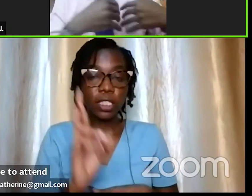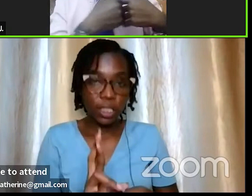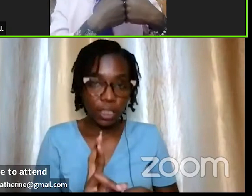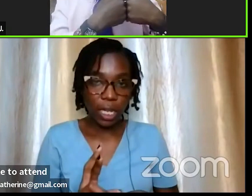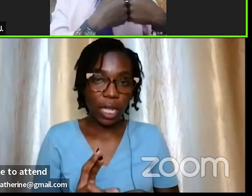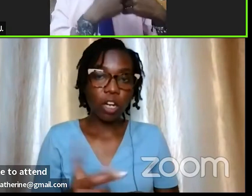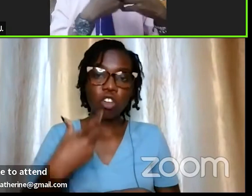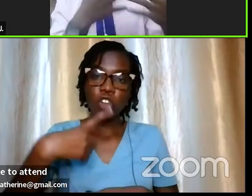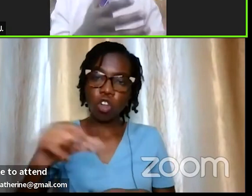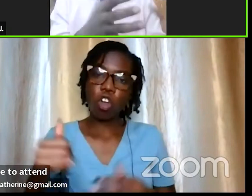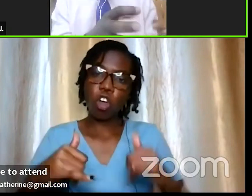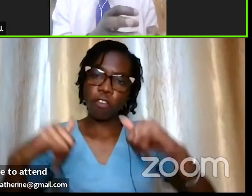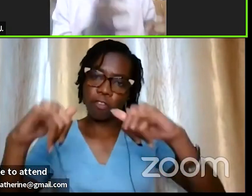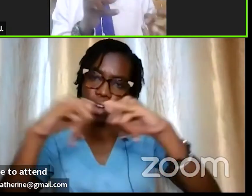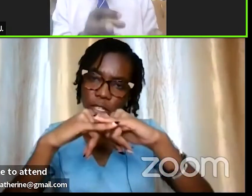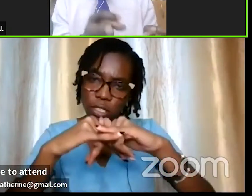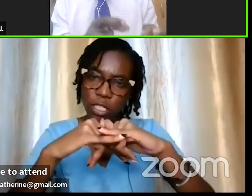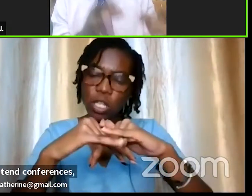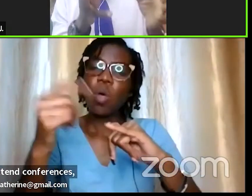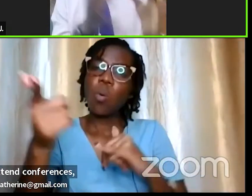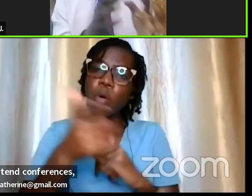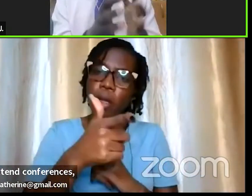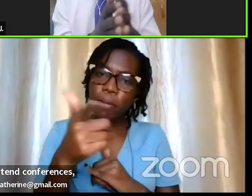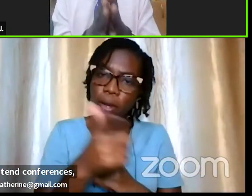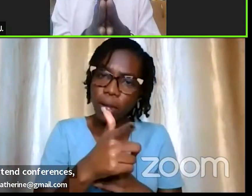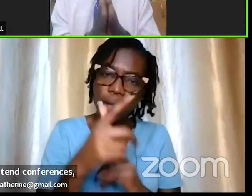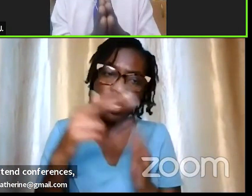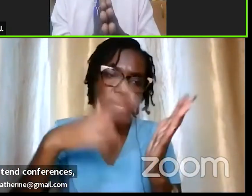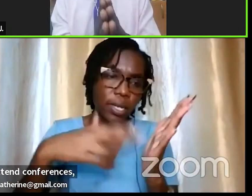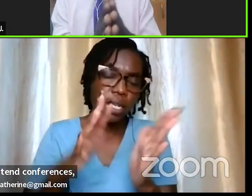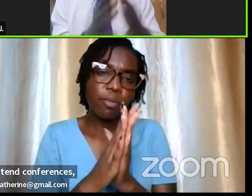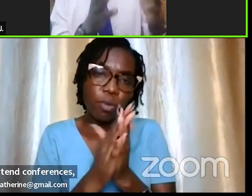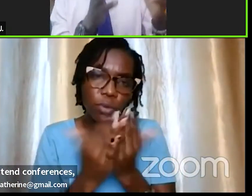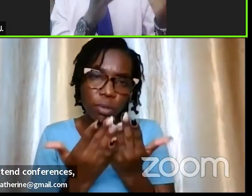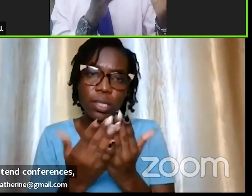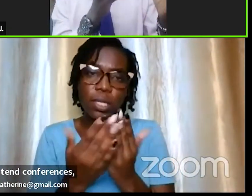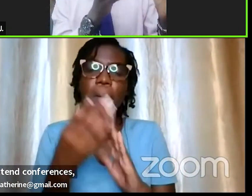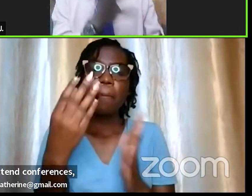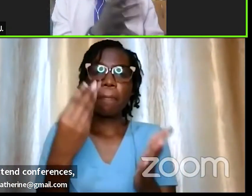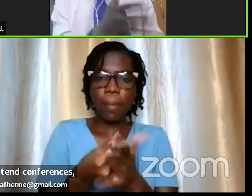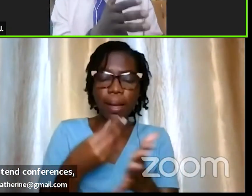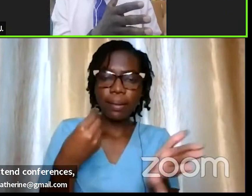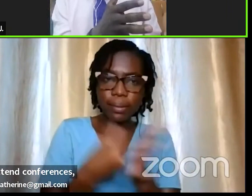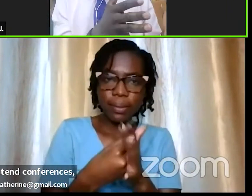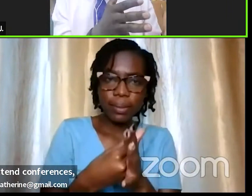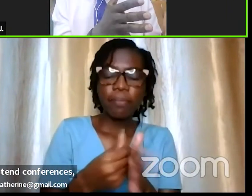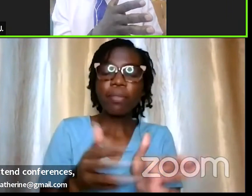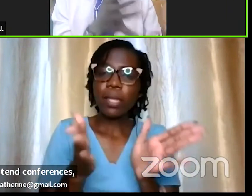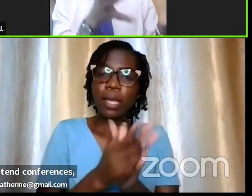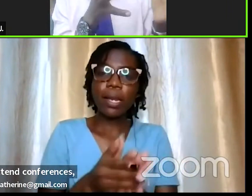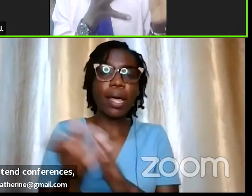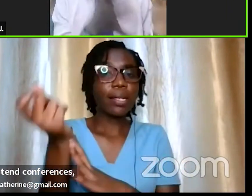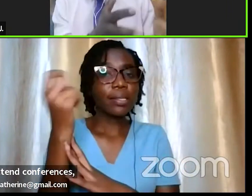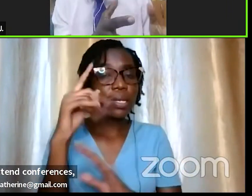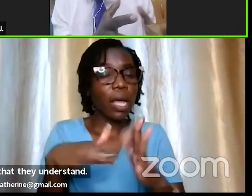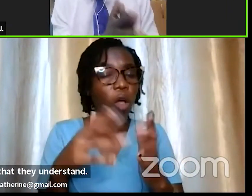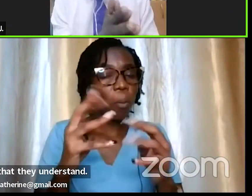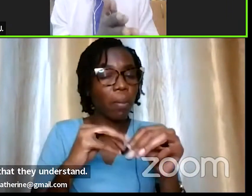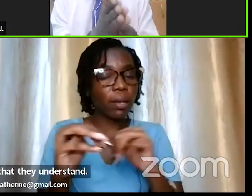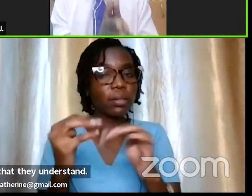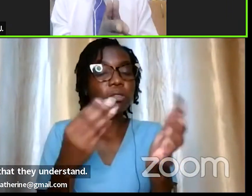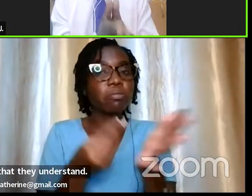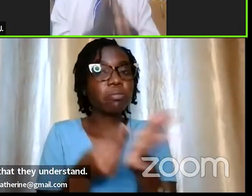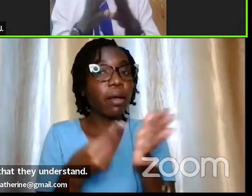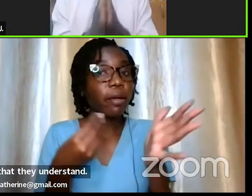webinars, read books on money so that they understand how to manage money, how